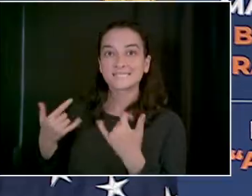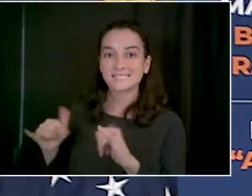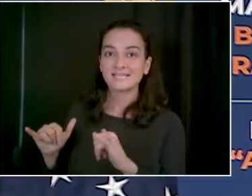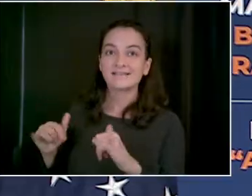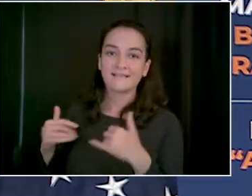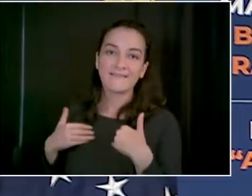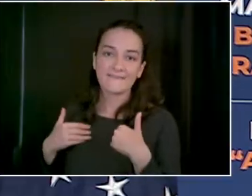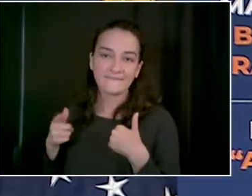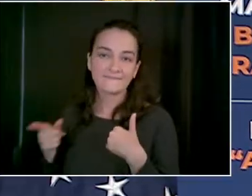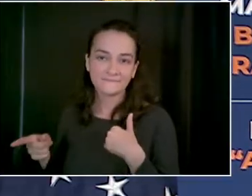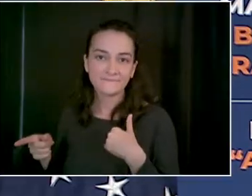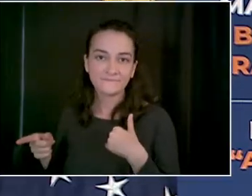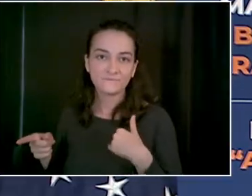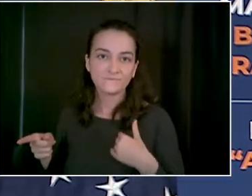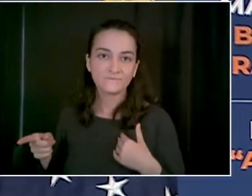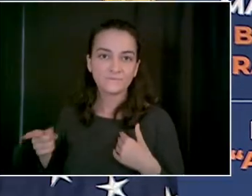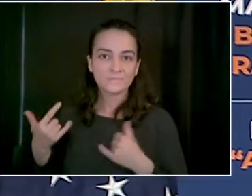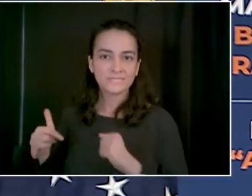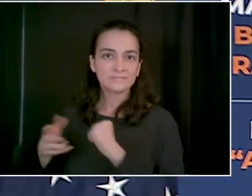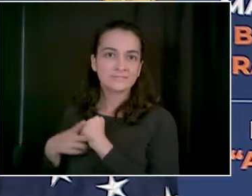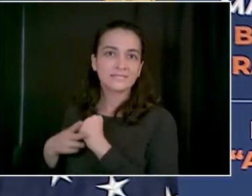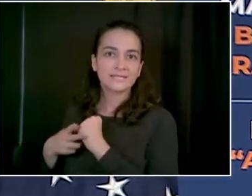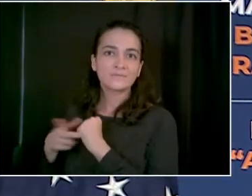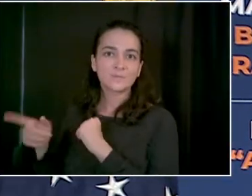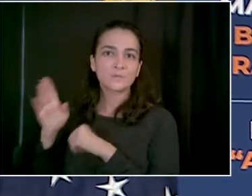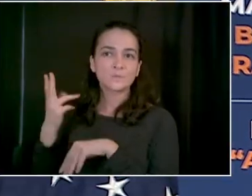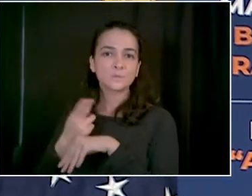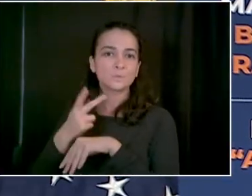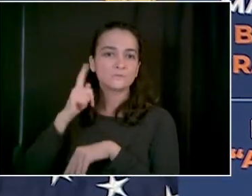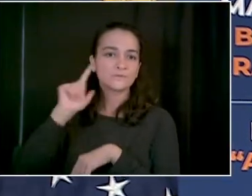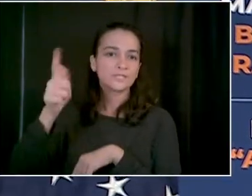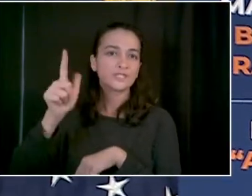I'm sorry. David? Yes, sorry. It's fine, I'm not doing that.